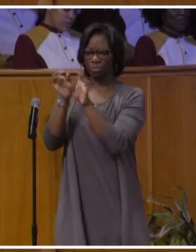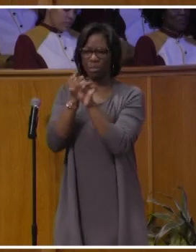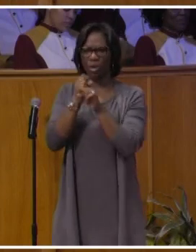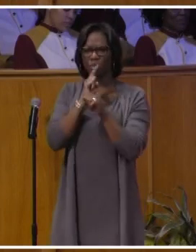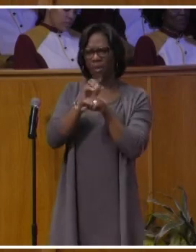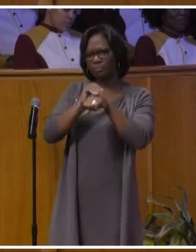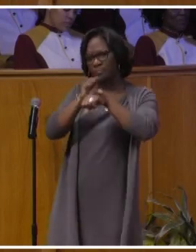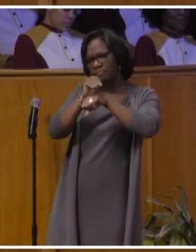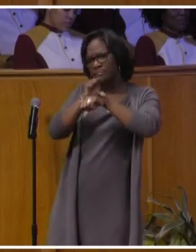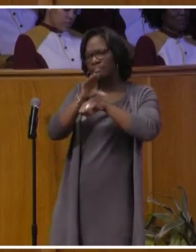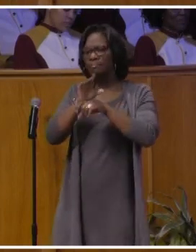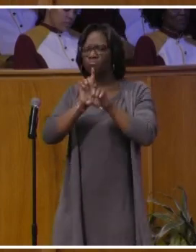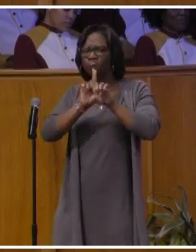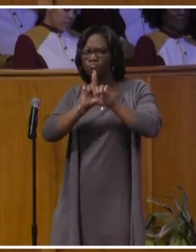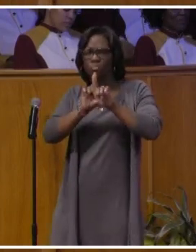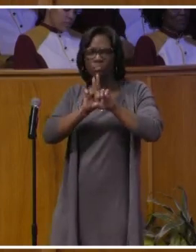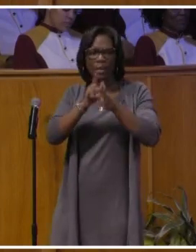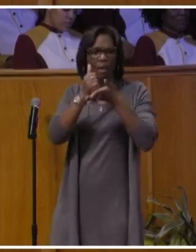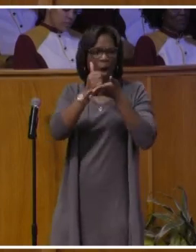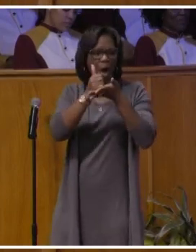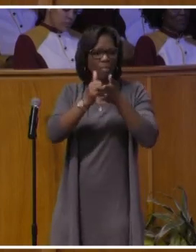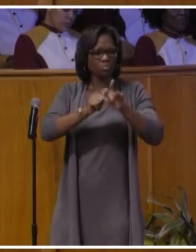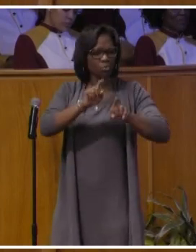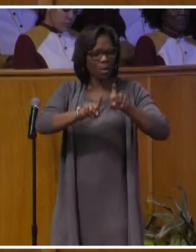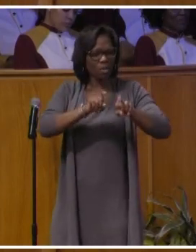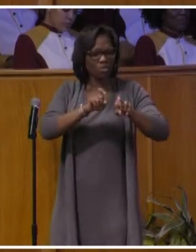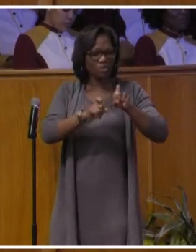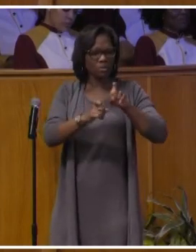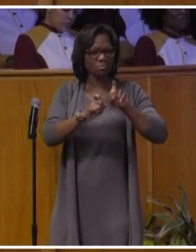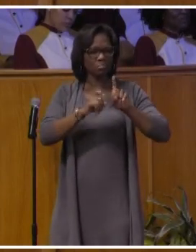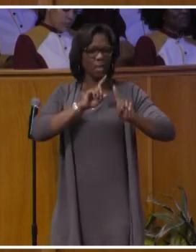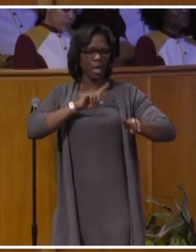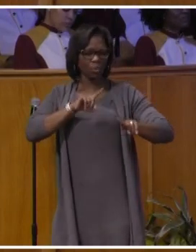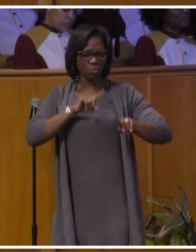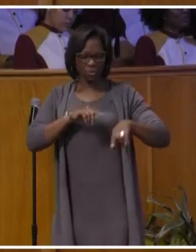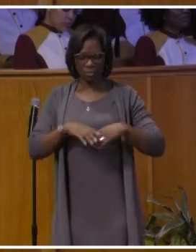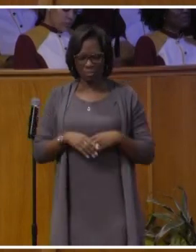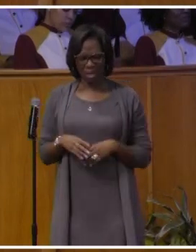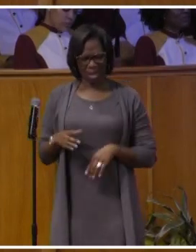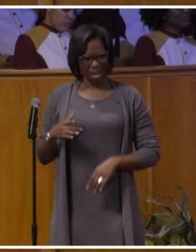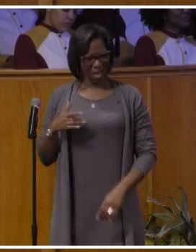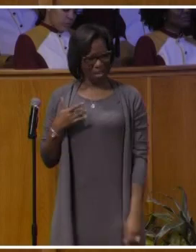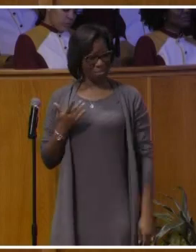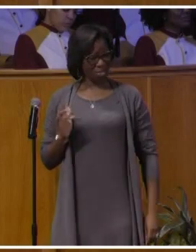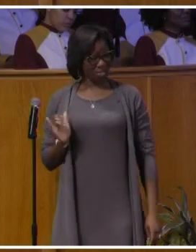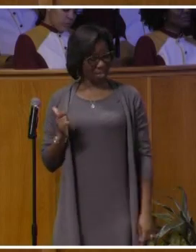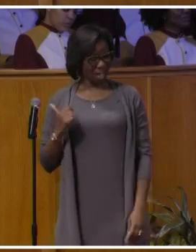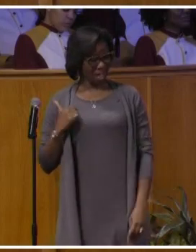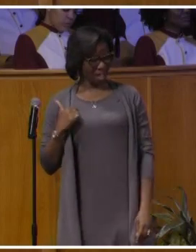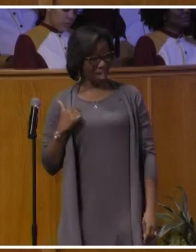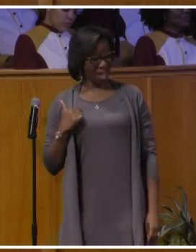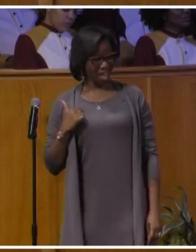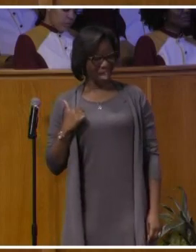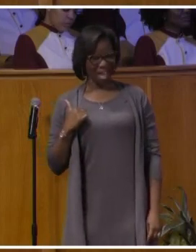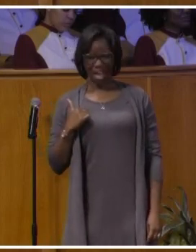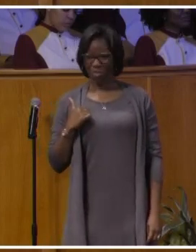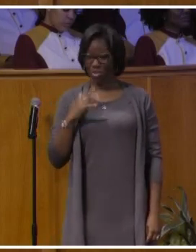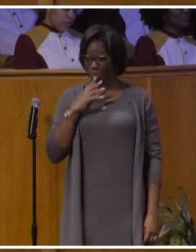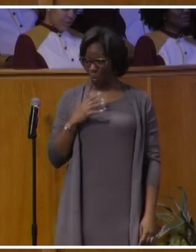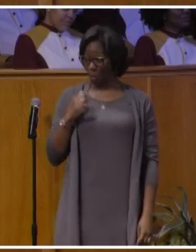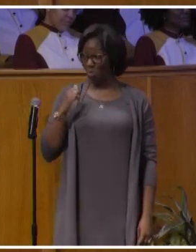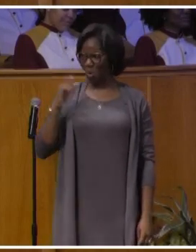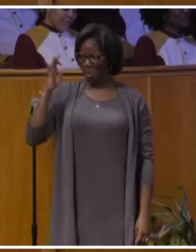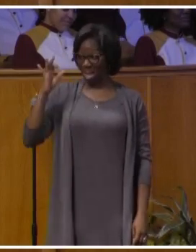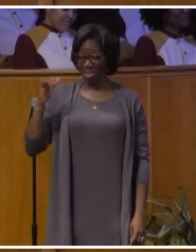some time for some mentoring and questions. I felt some kind of way when I found out I was the seasoned